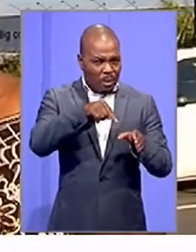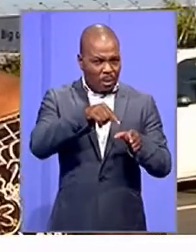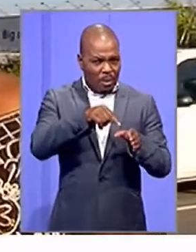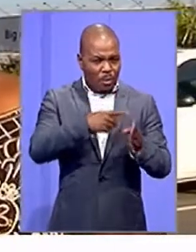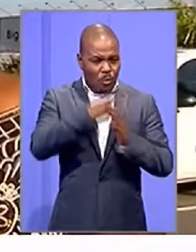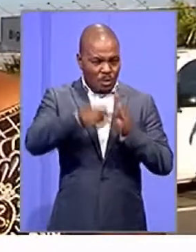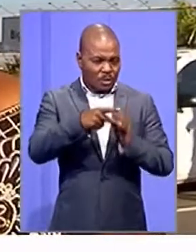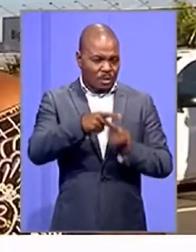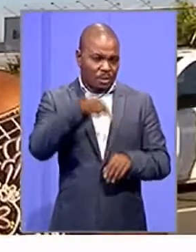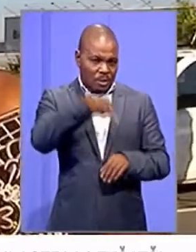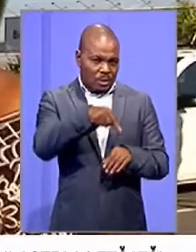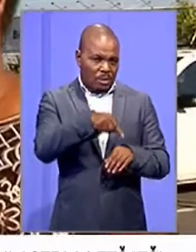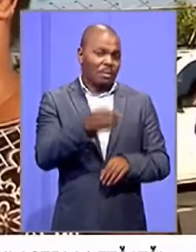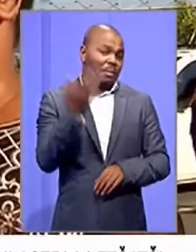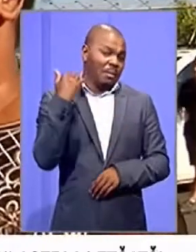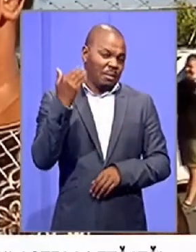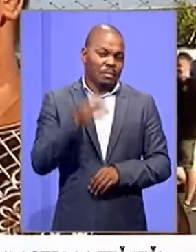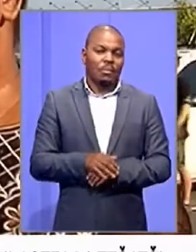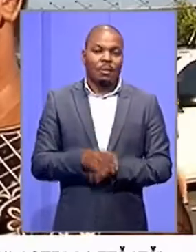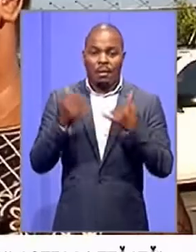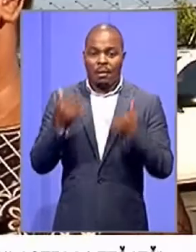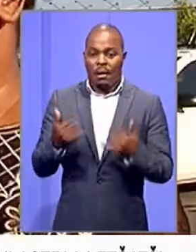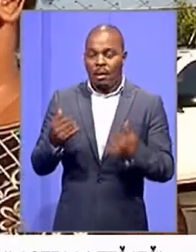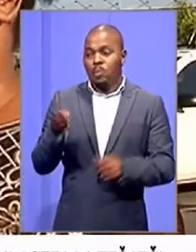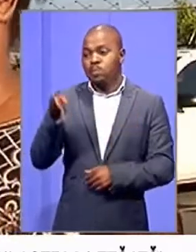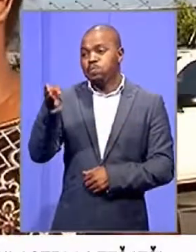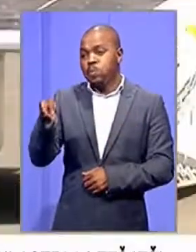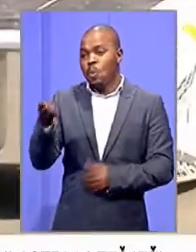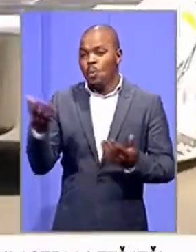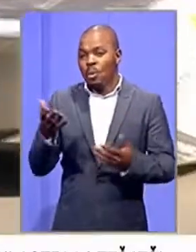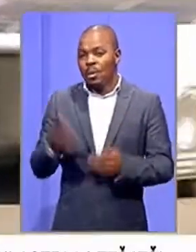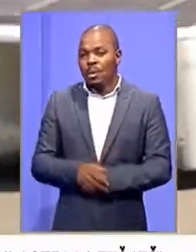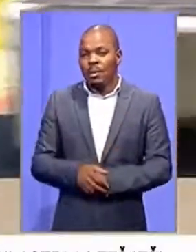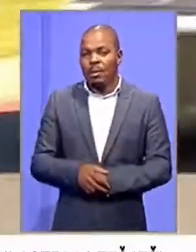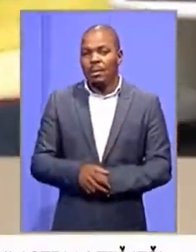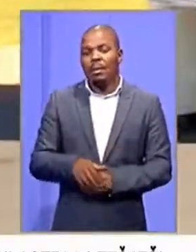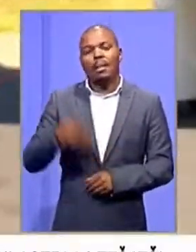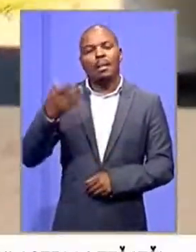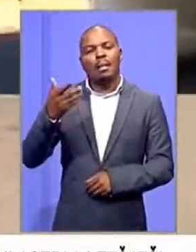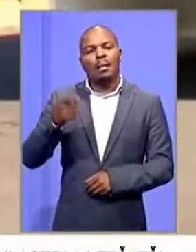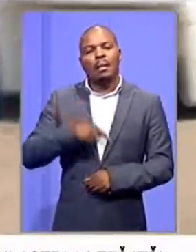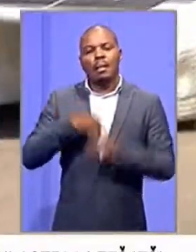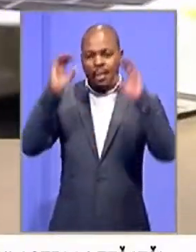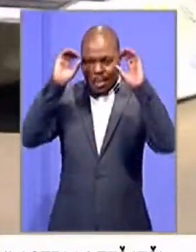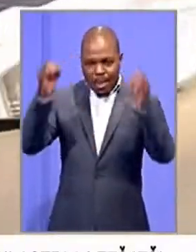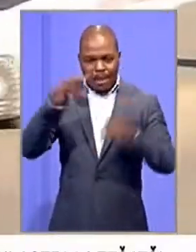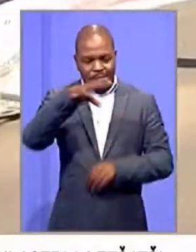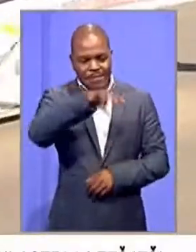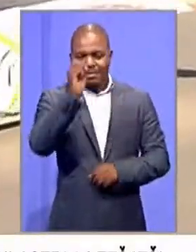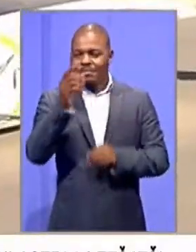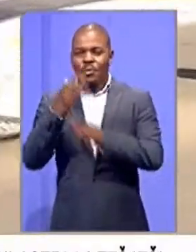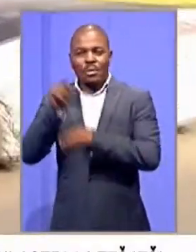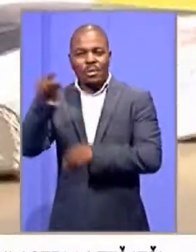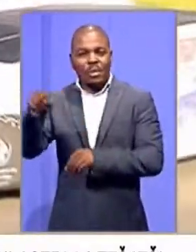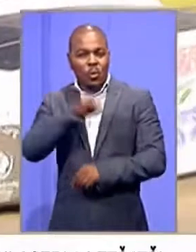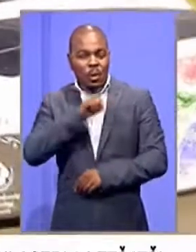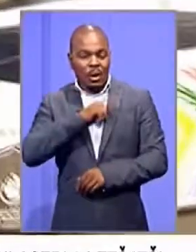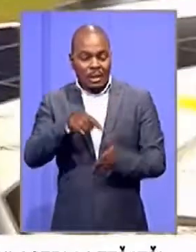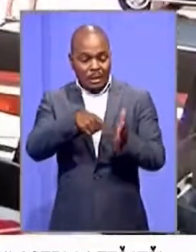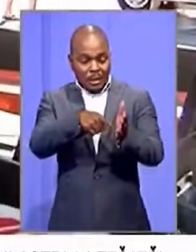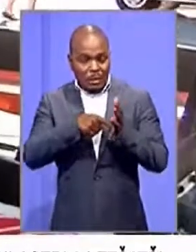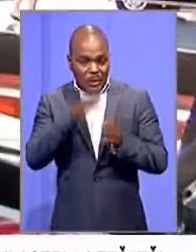the projects of this core is now being taken by Netherlands, but the requirement was that he needs to